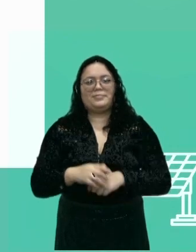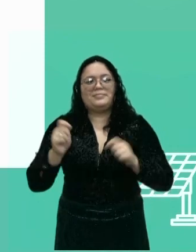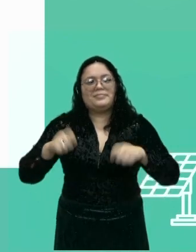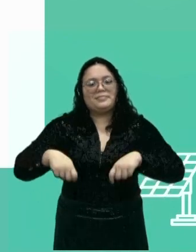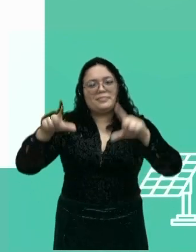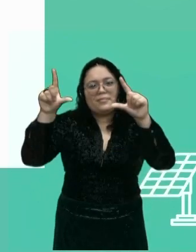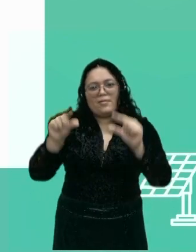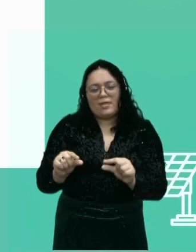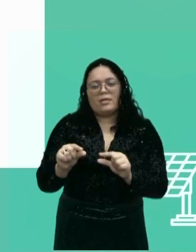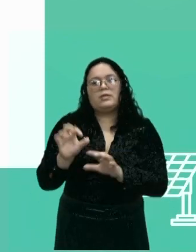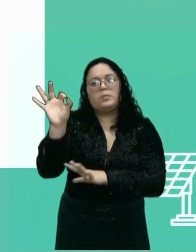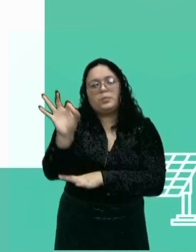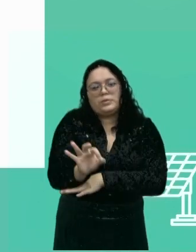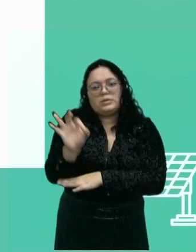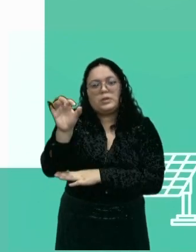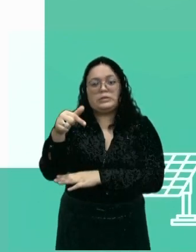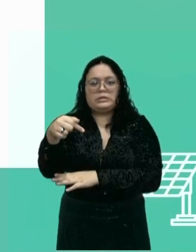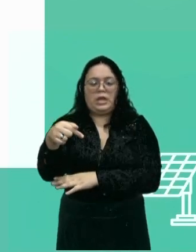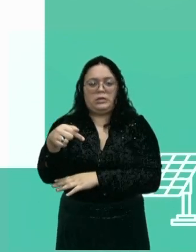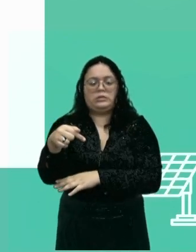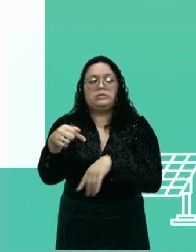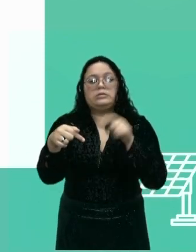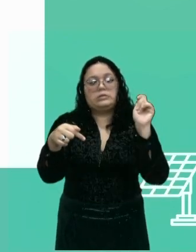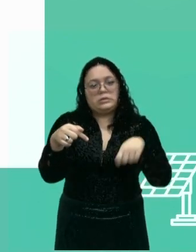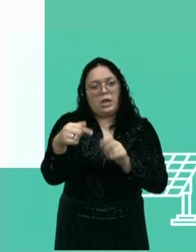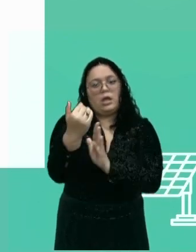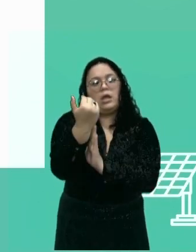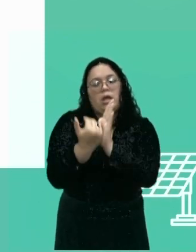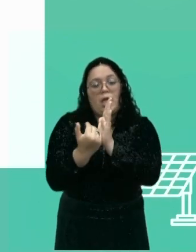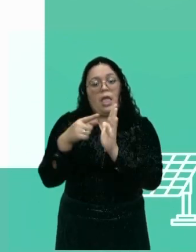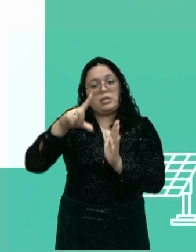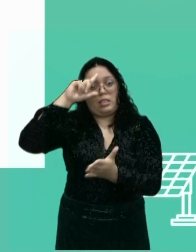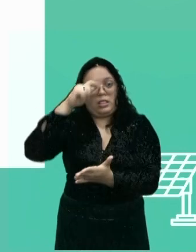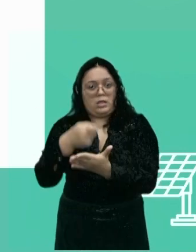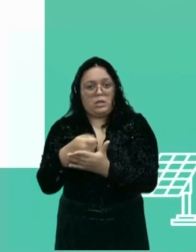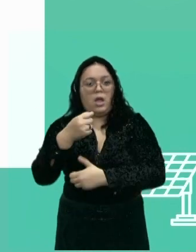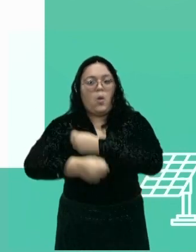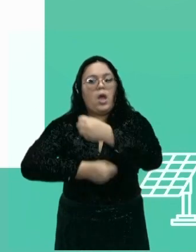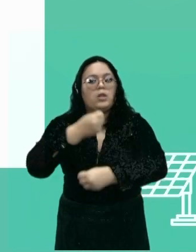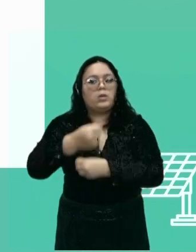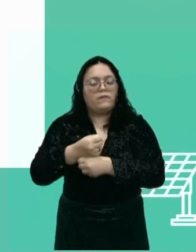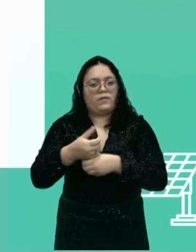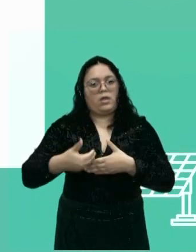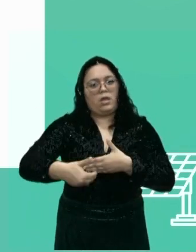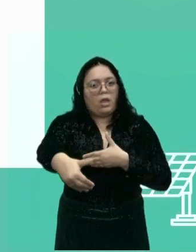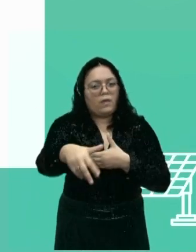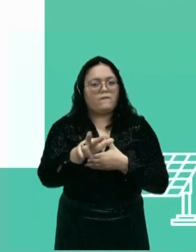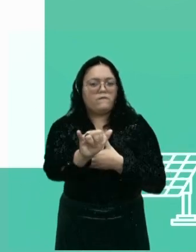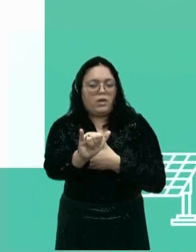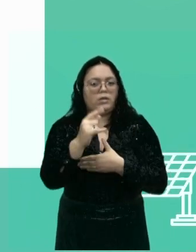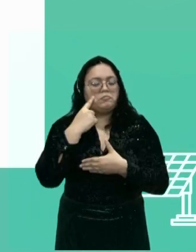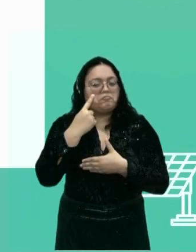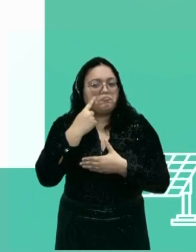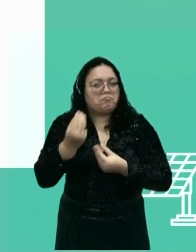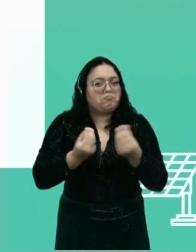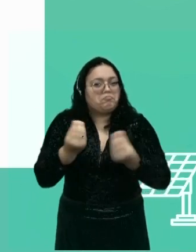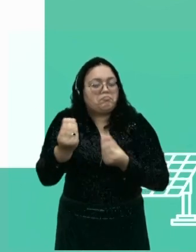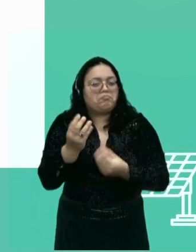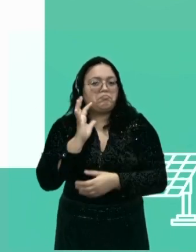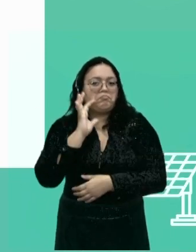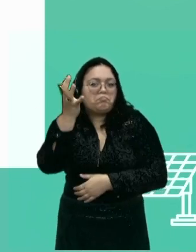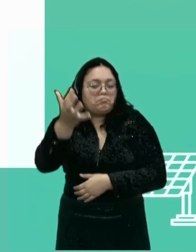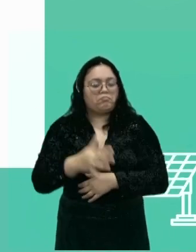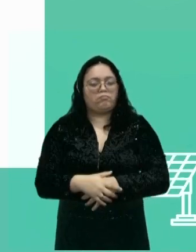the decision on this will be made next year at some point. BEIS has also recently launched a hydrogen